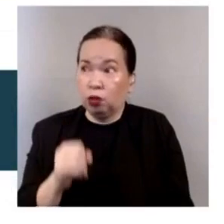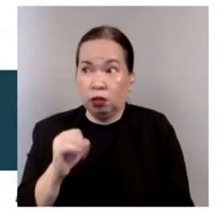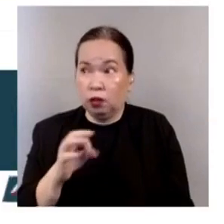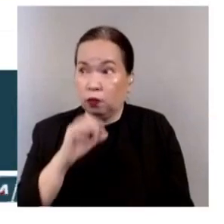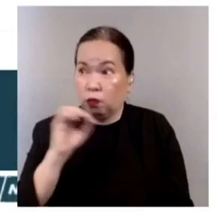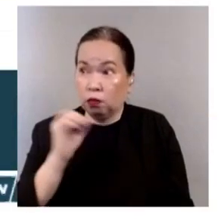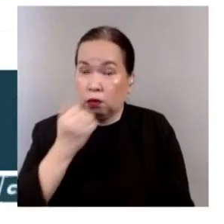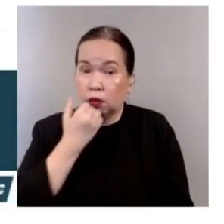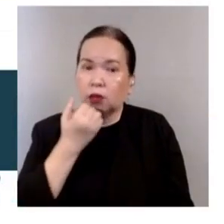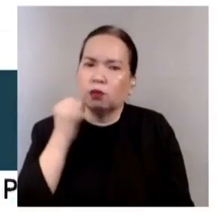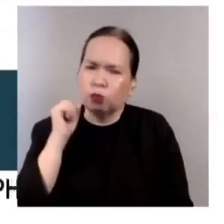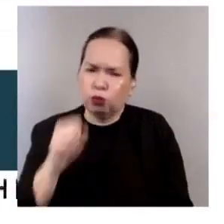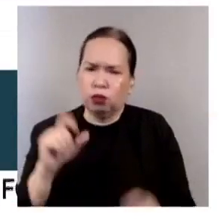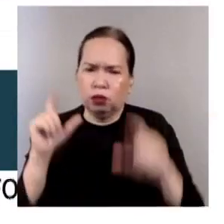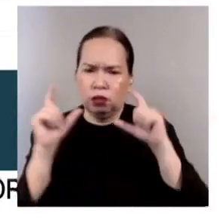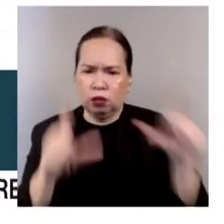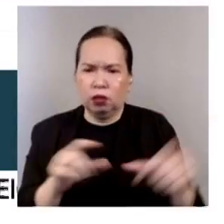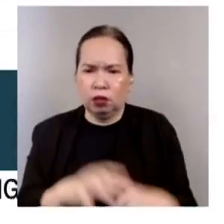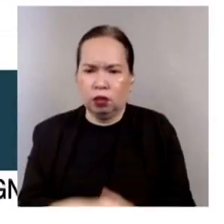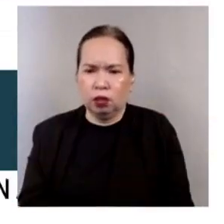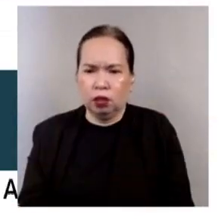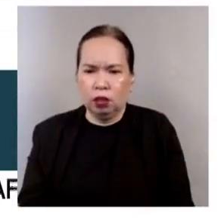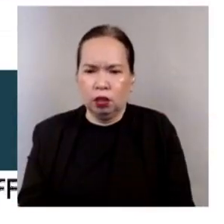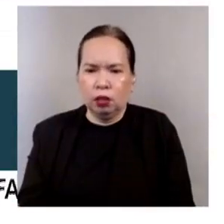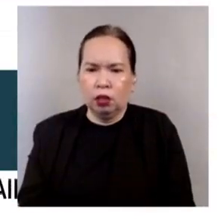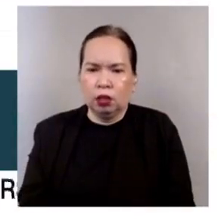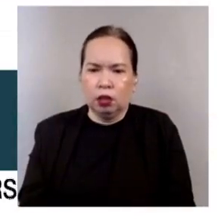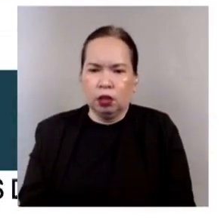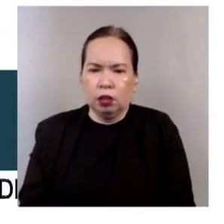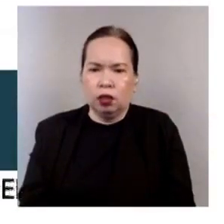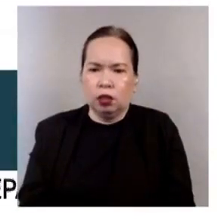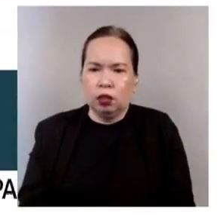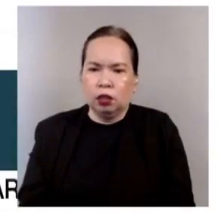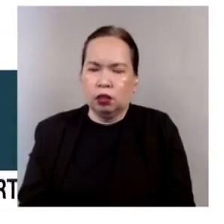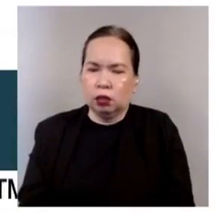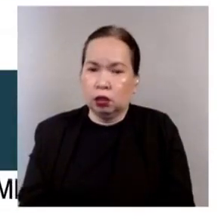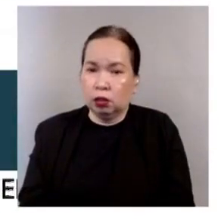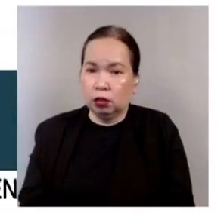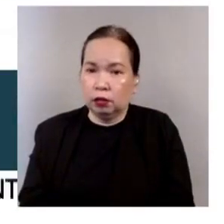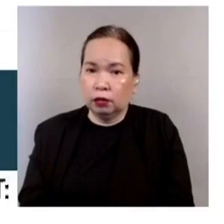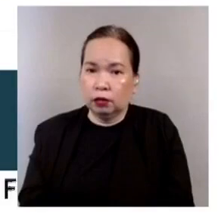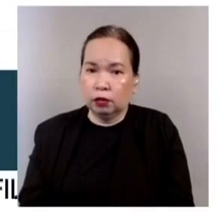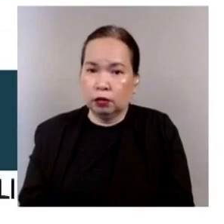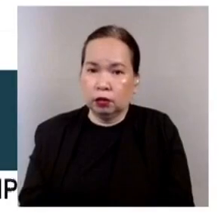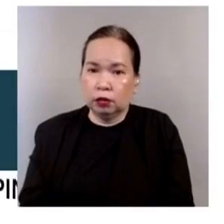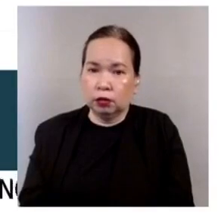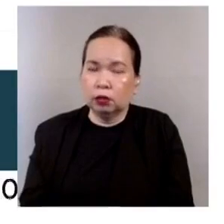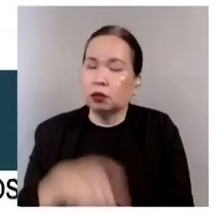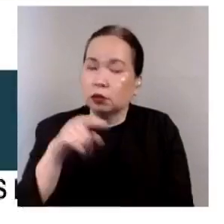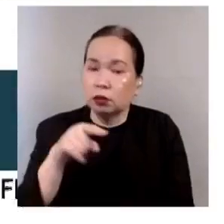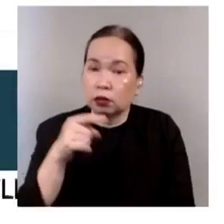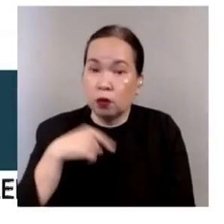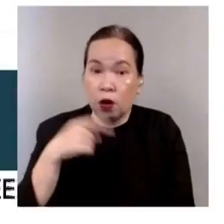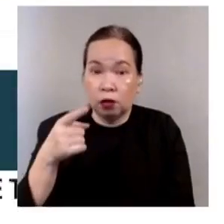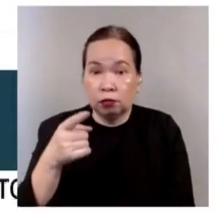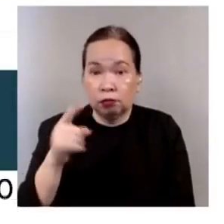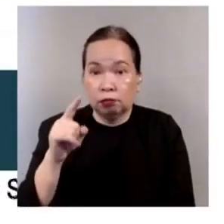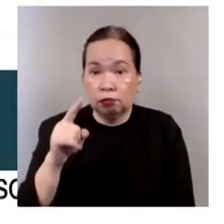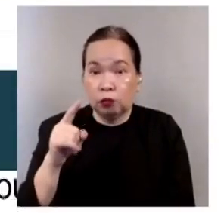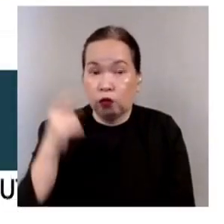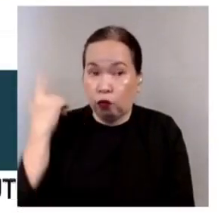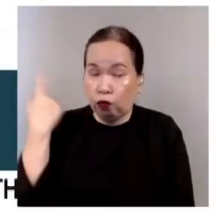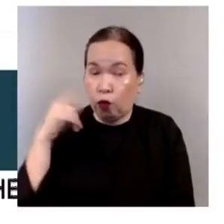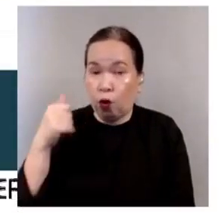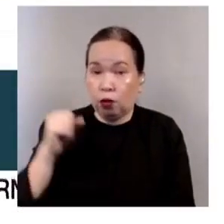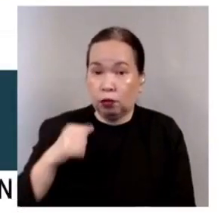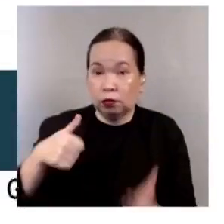cyber libel against you kung talagang mali ang basis mo. No? Now, you'll be coming here,